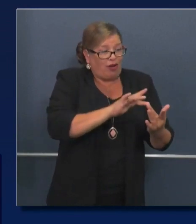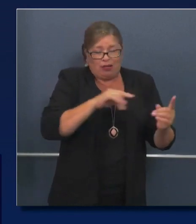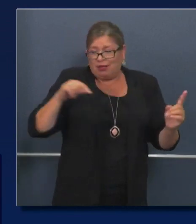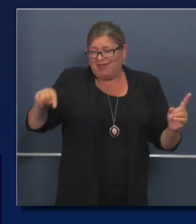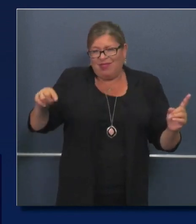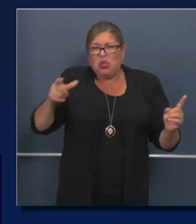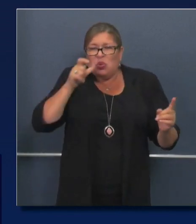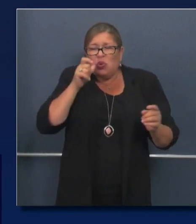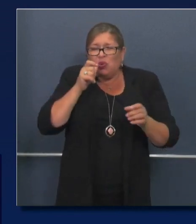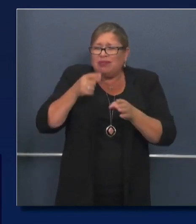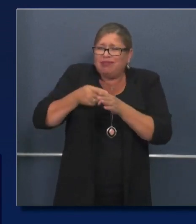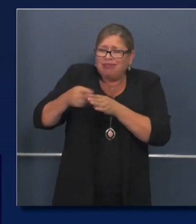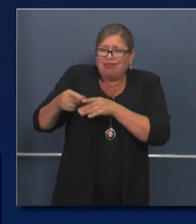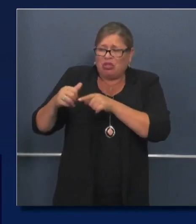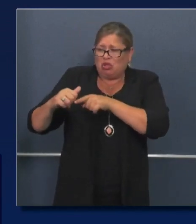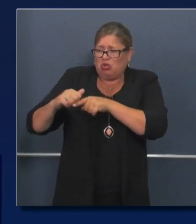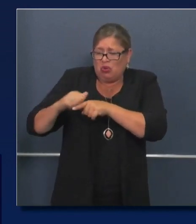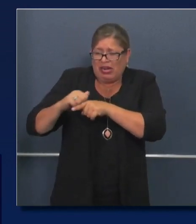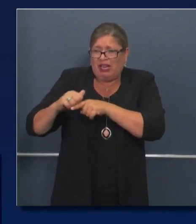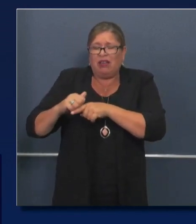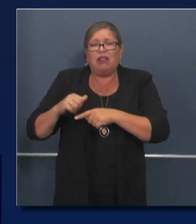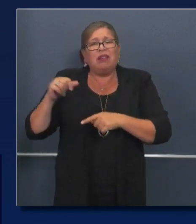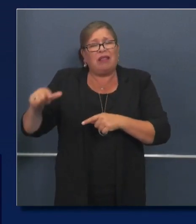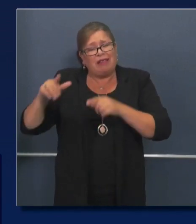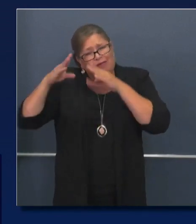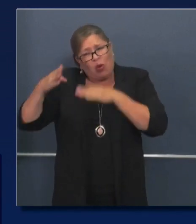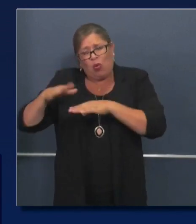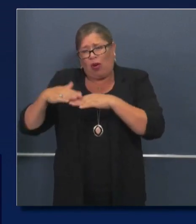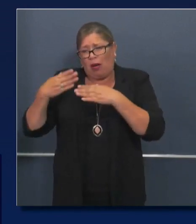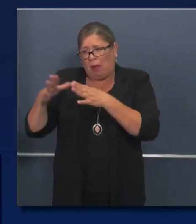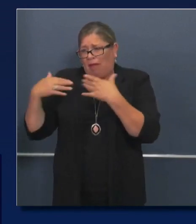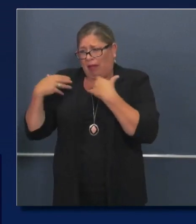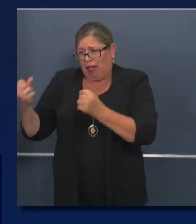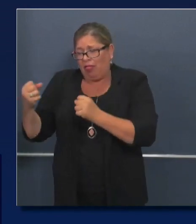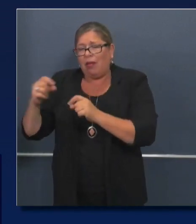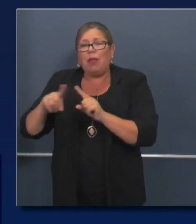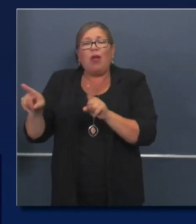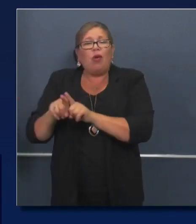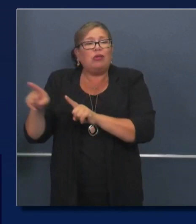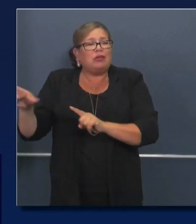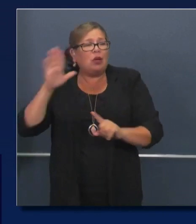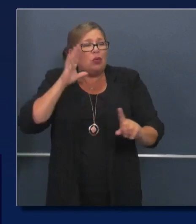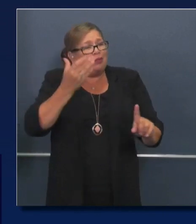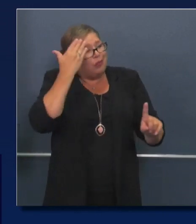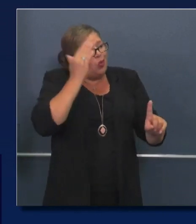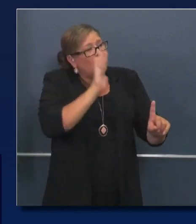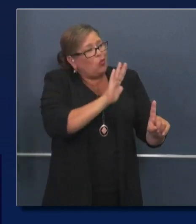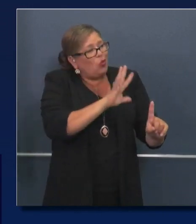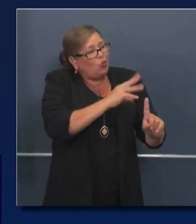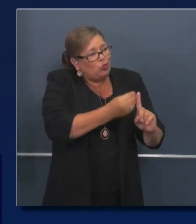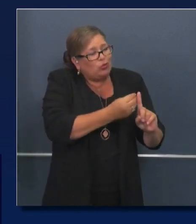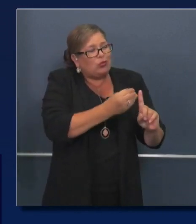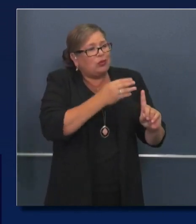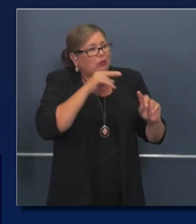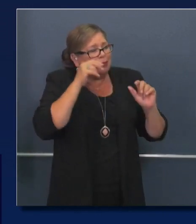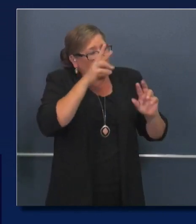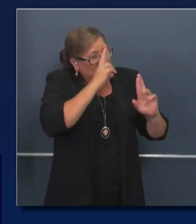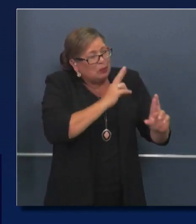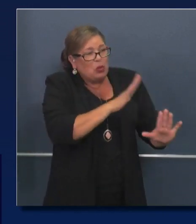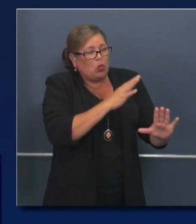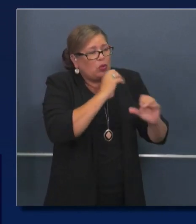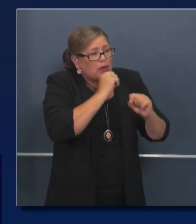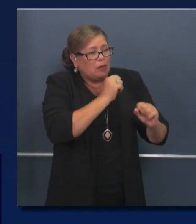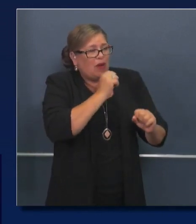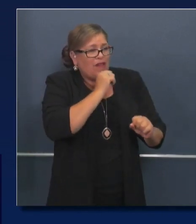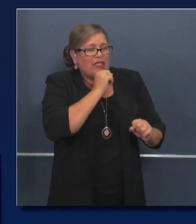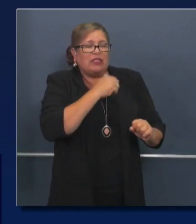professionally trained individuals, they're doing so with not only your public health in mind, but your privacy in mind. It's foundational. And so we have a lot of PSAs that we've been